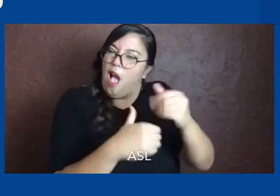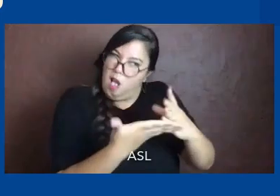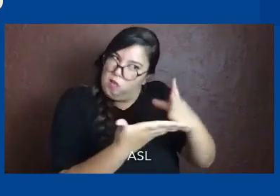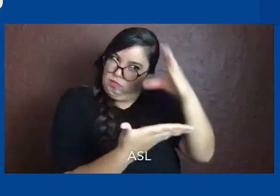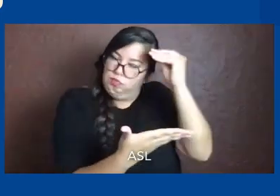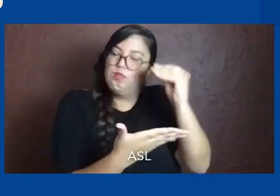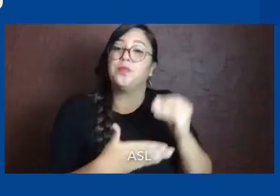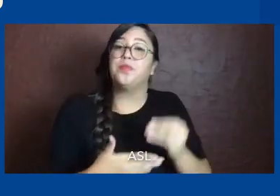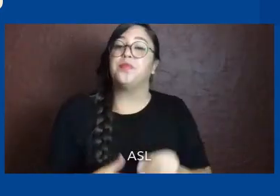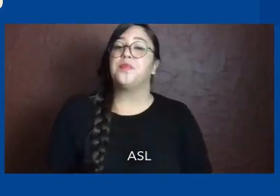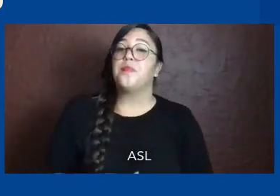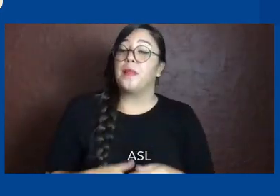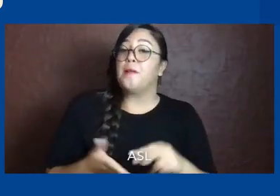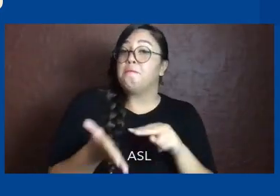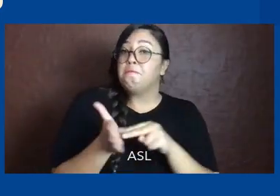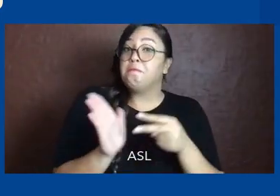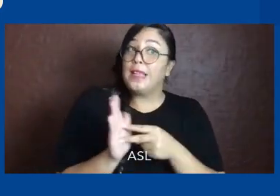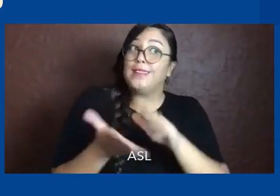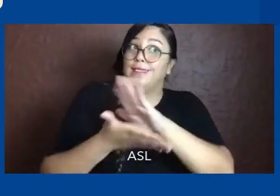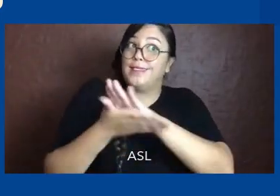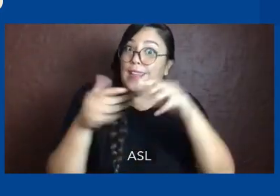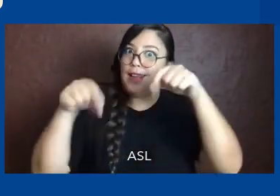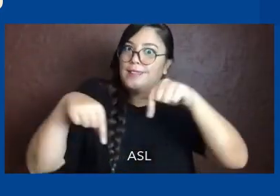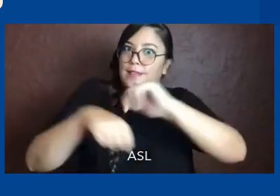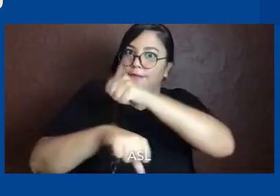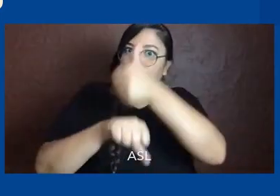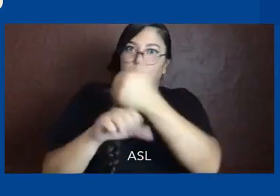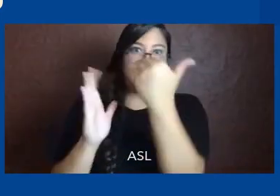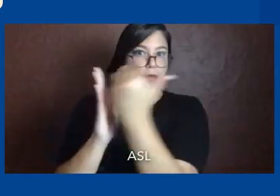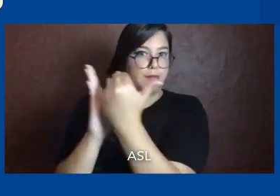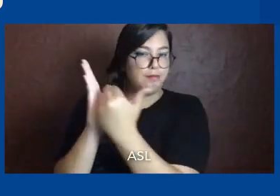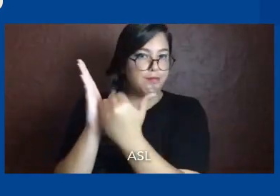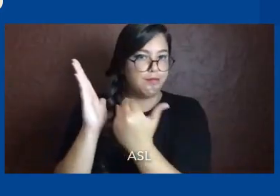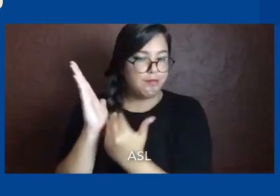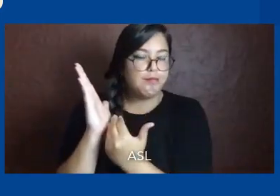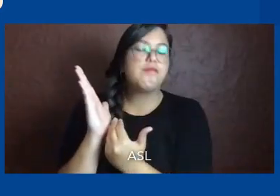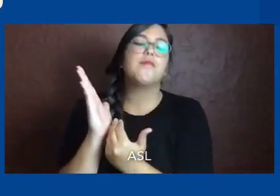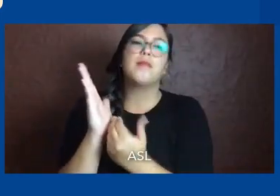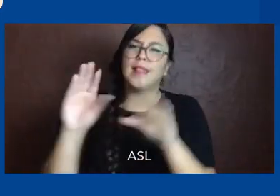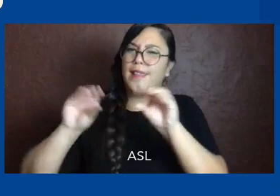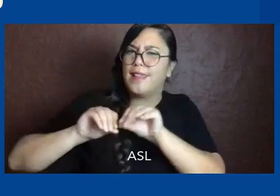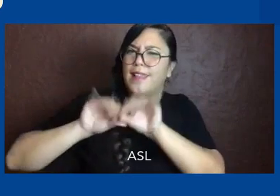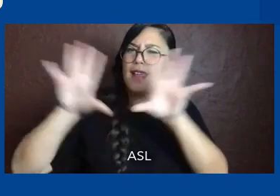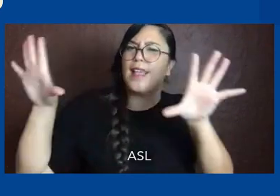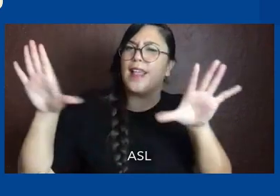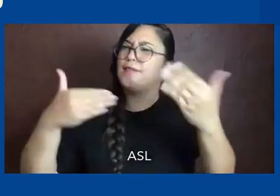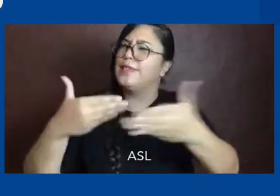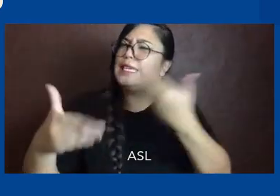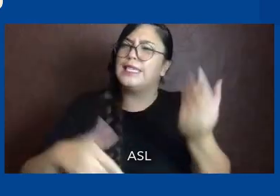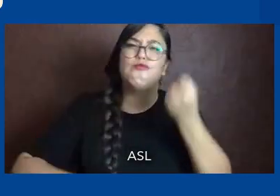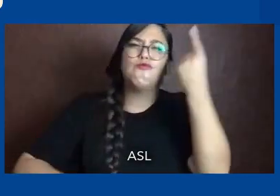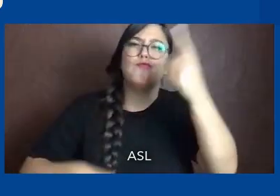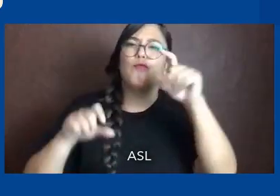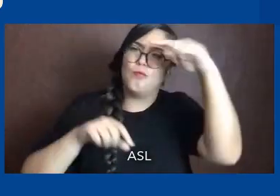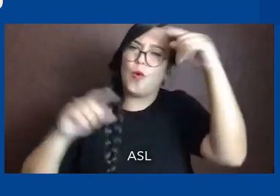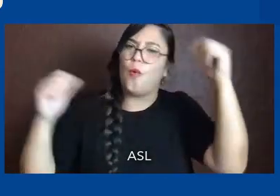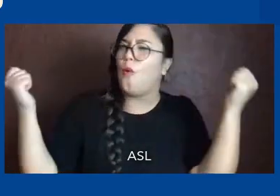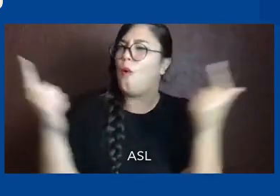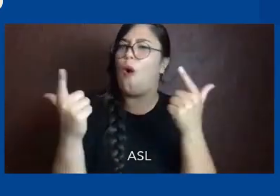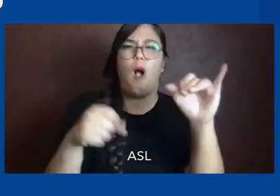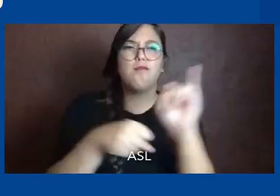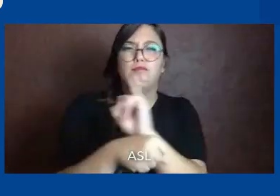the guidelines is that they make it transparent for everybody. So even somebody who doesn't come through a